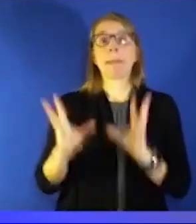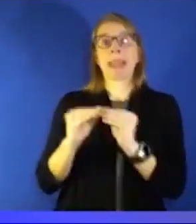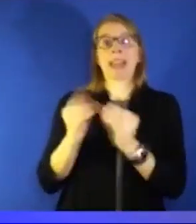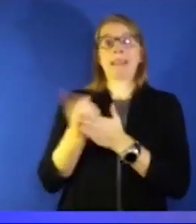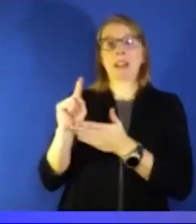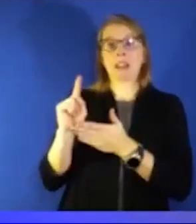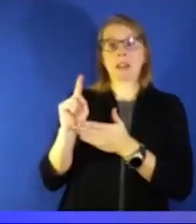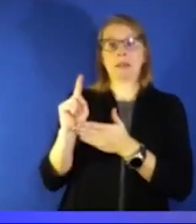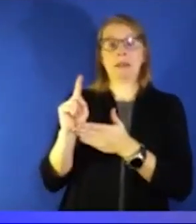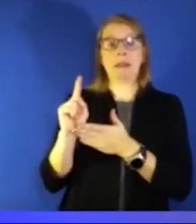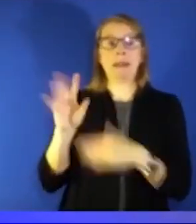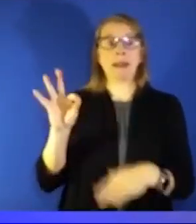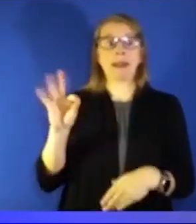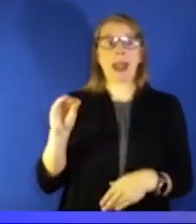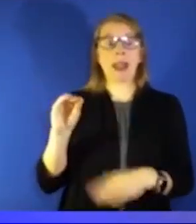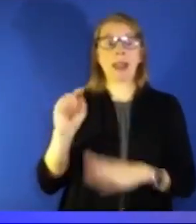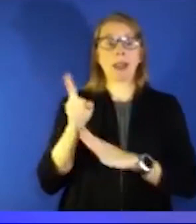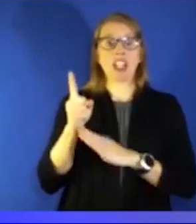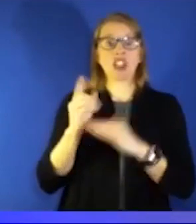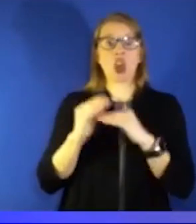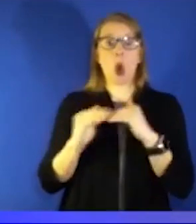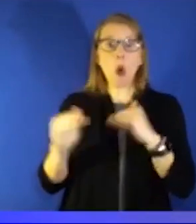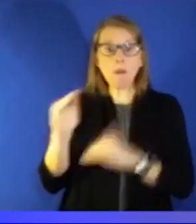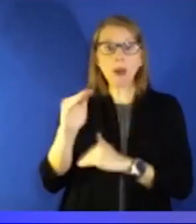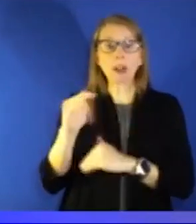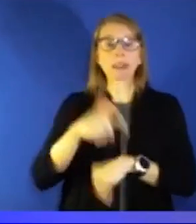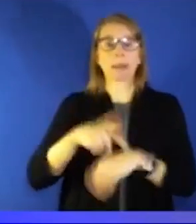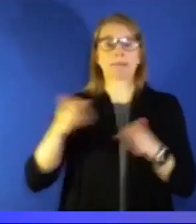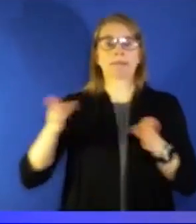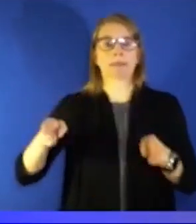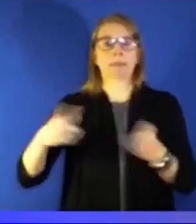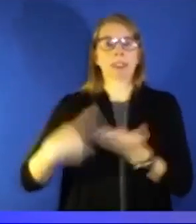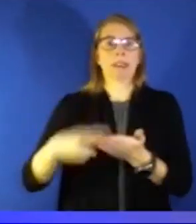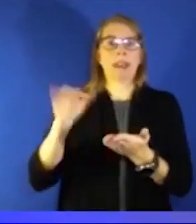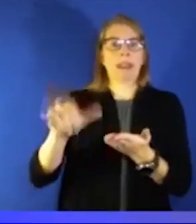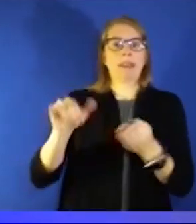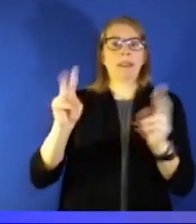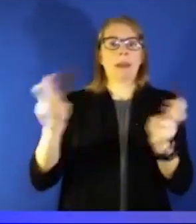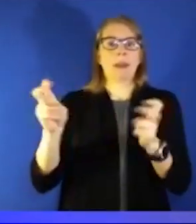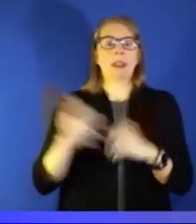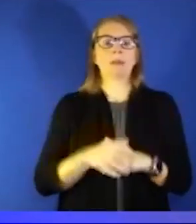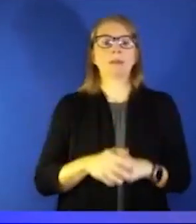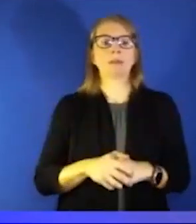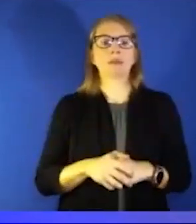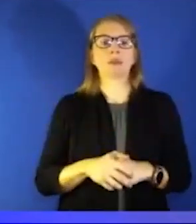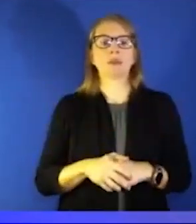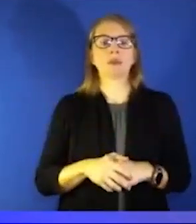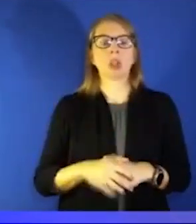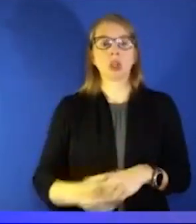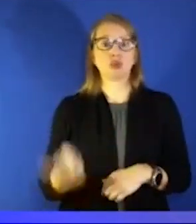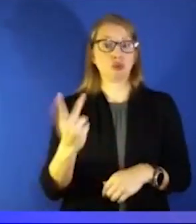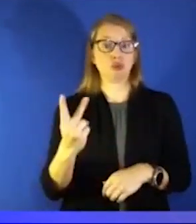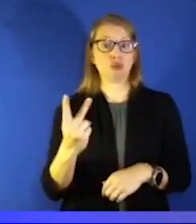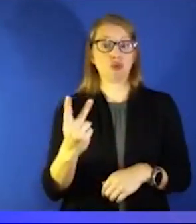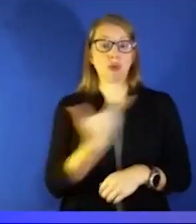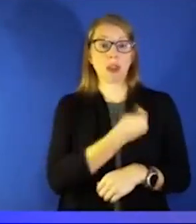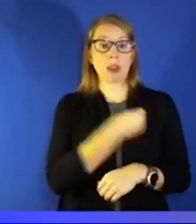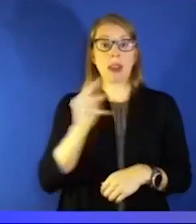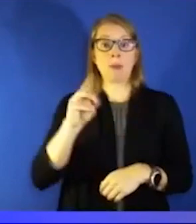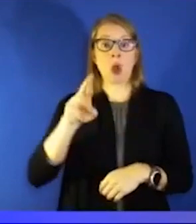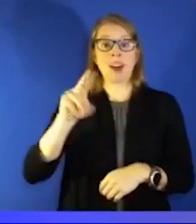90 minutes over talking about this particular topic. So, 2 doses of the mRNA